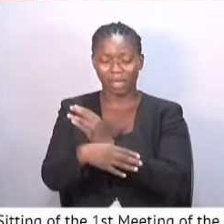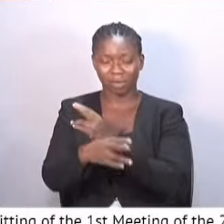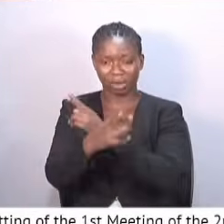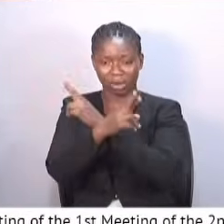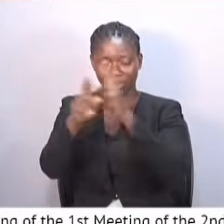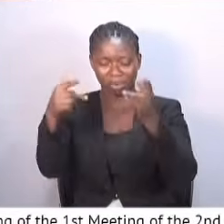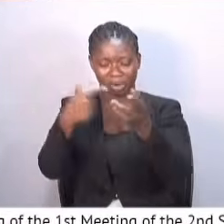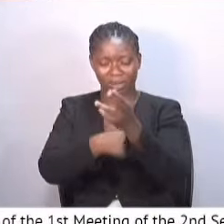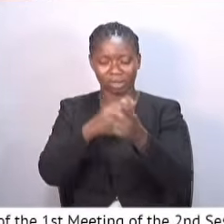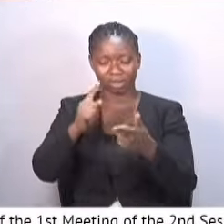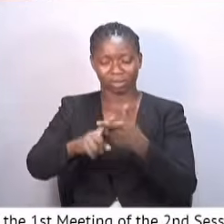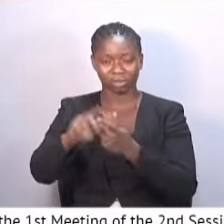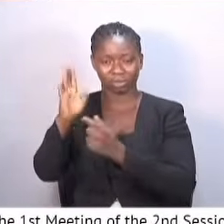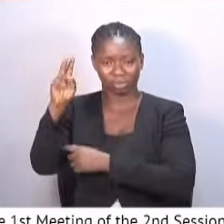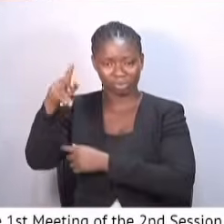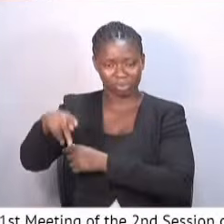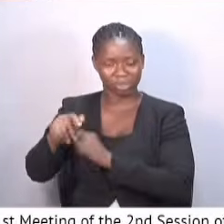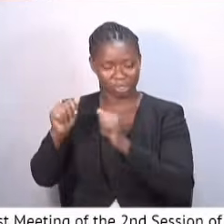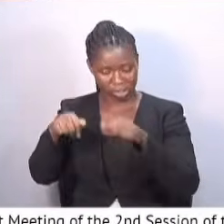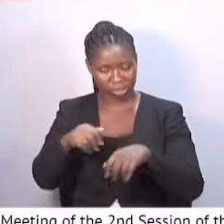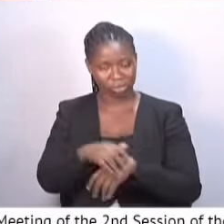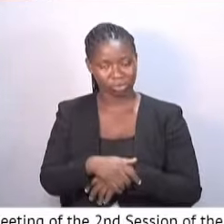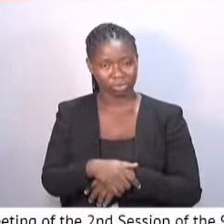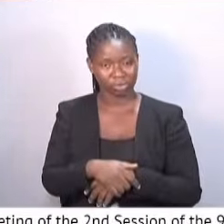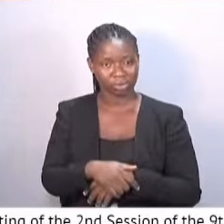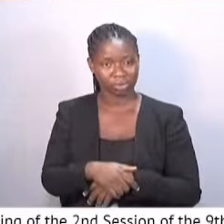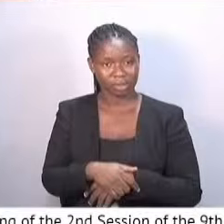BP in the same context?